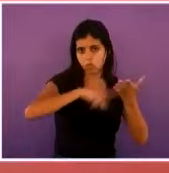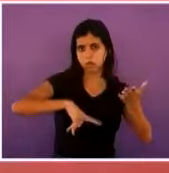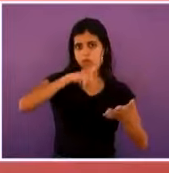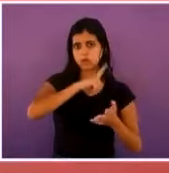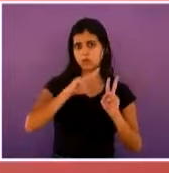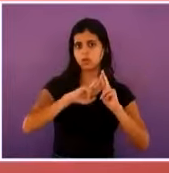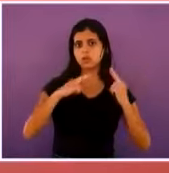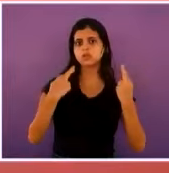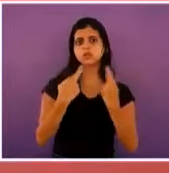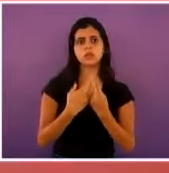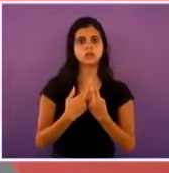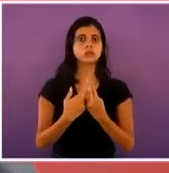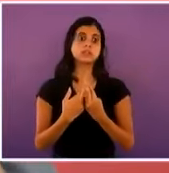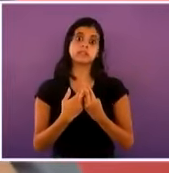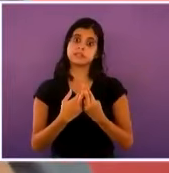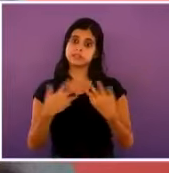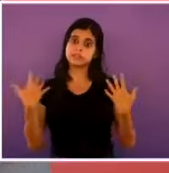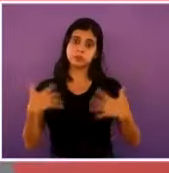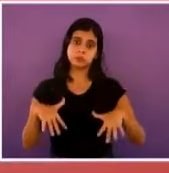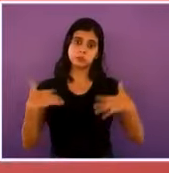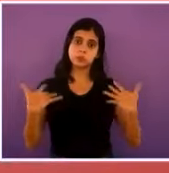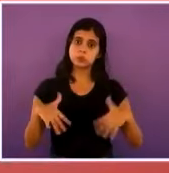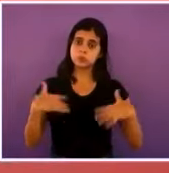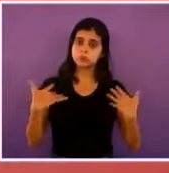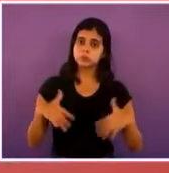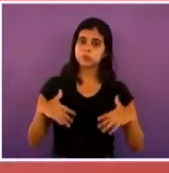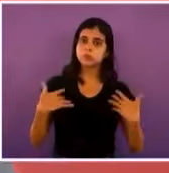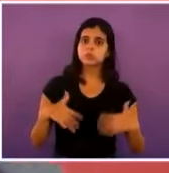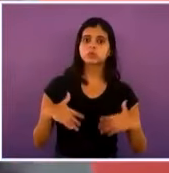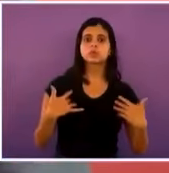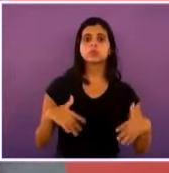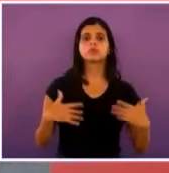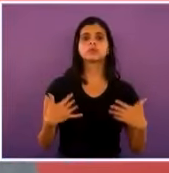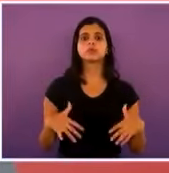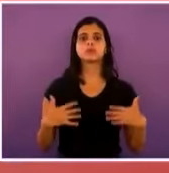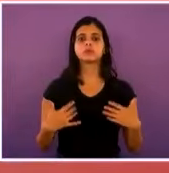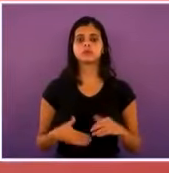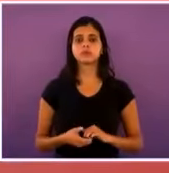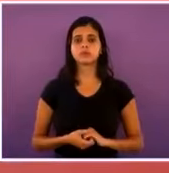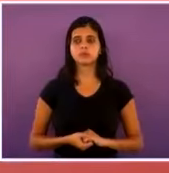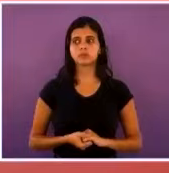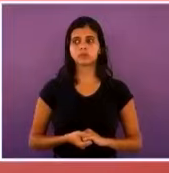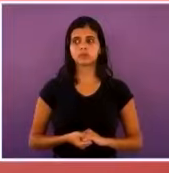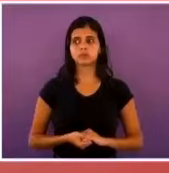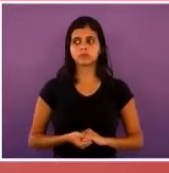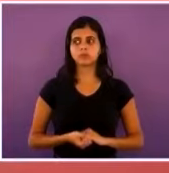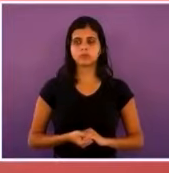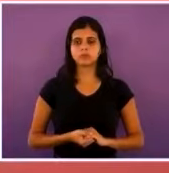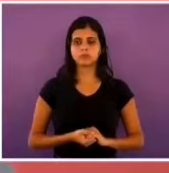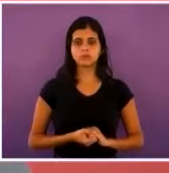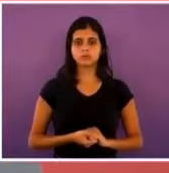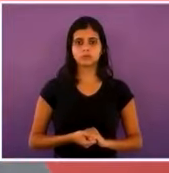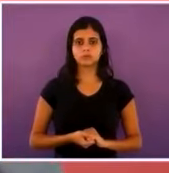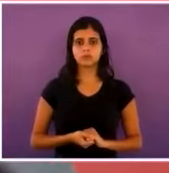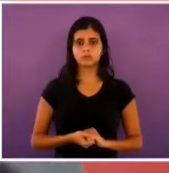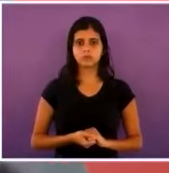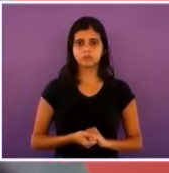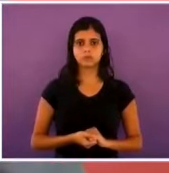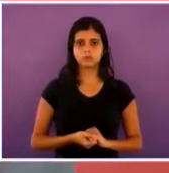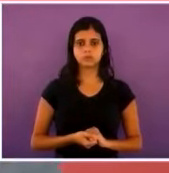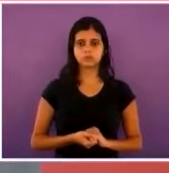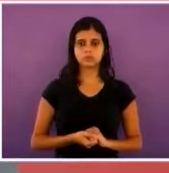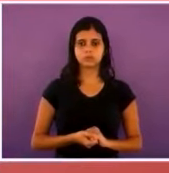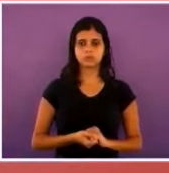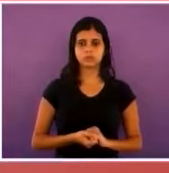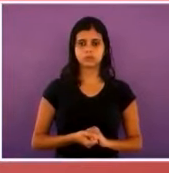daquela reunião é muito significativo. Because there we can see a very distinct approach coming out